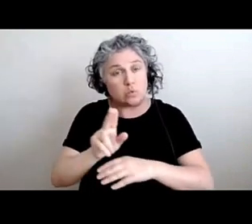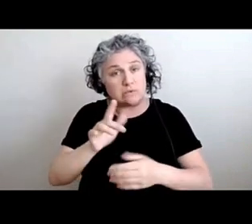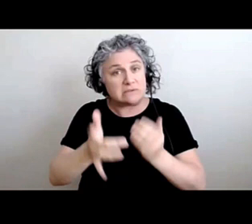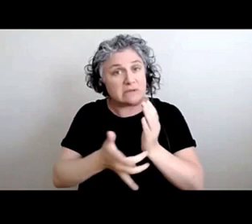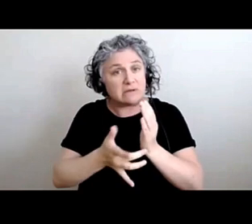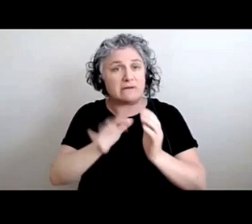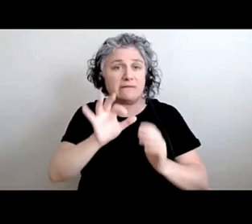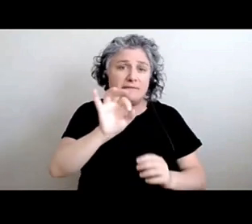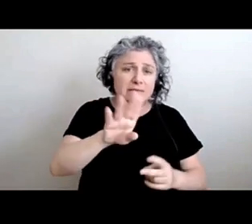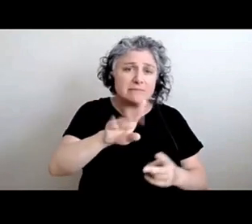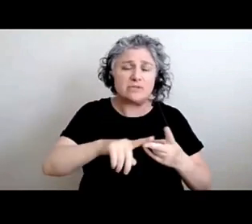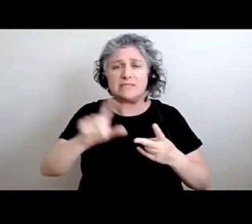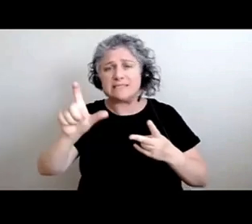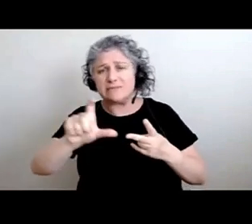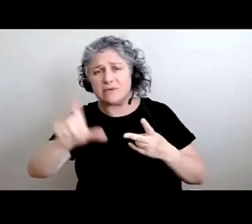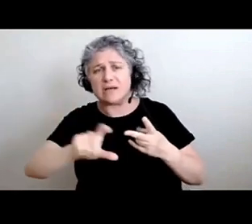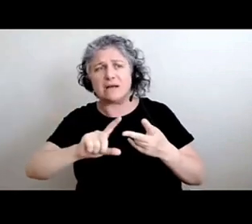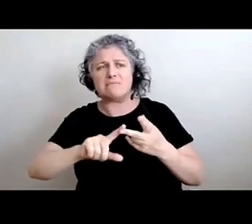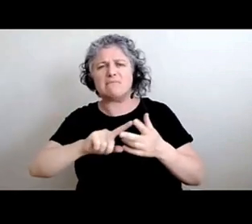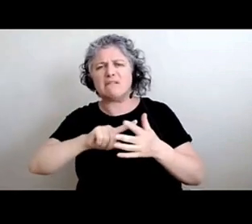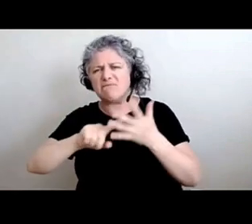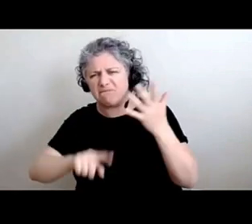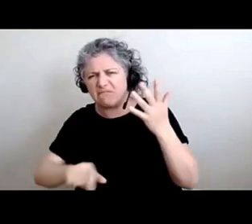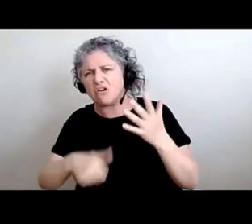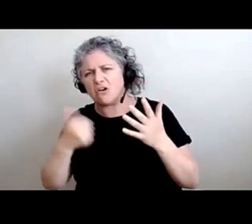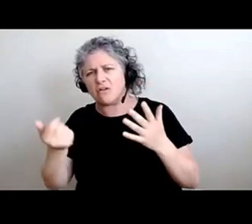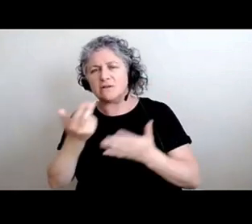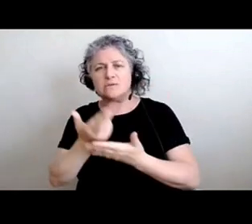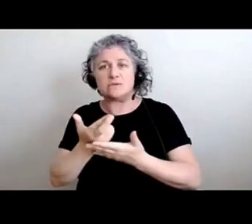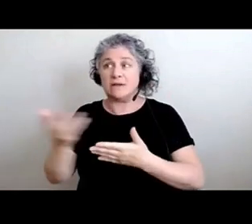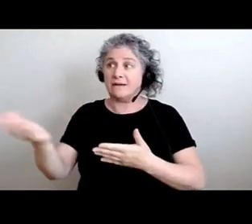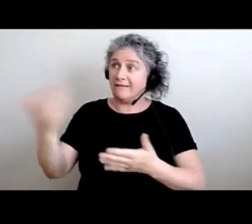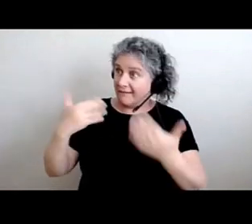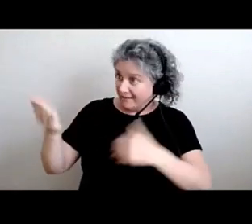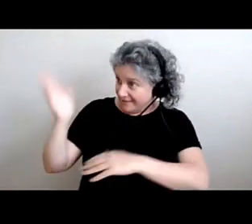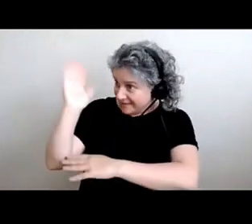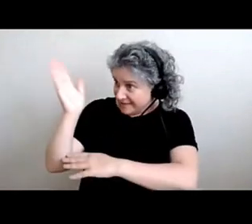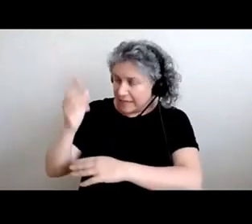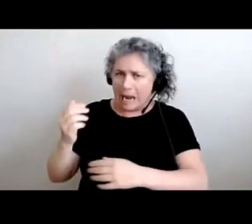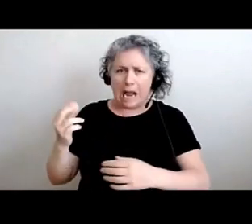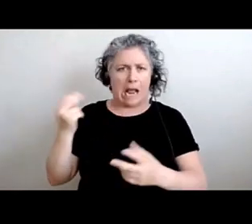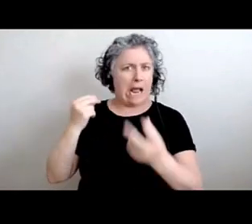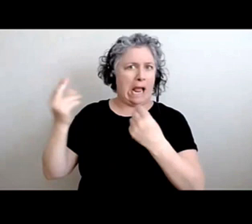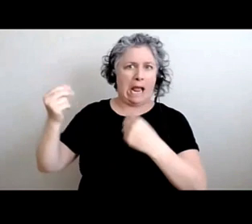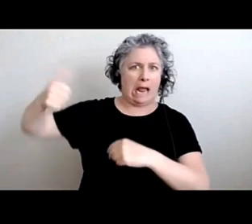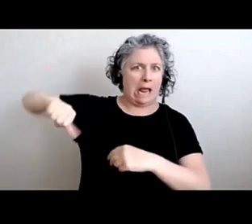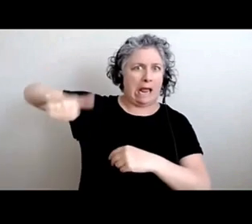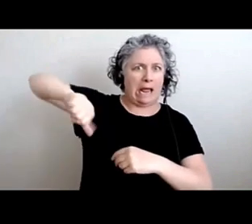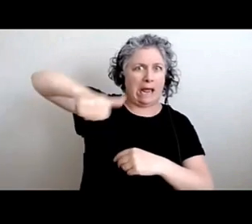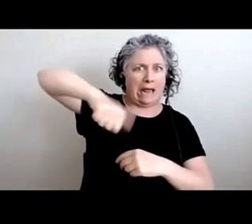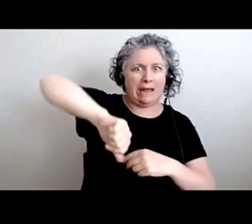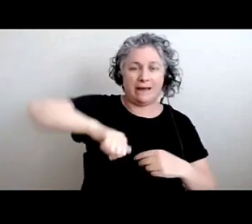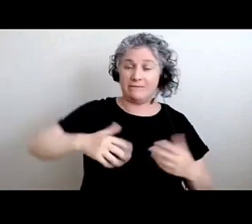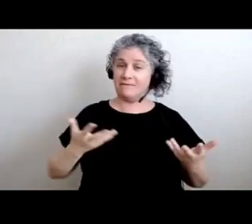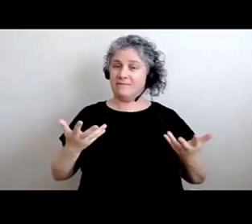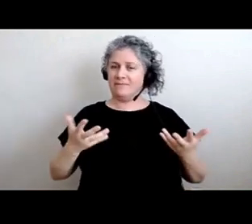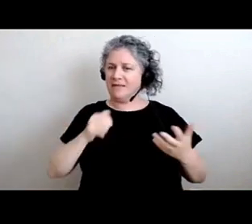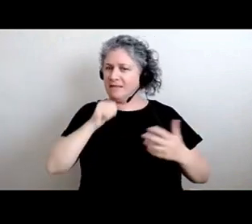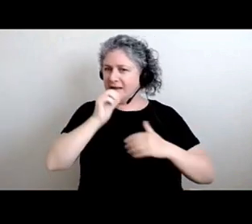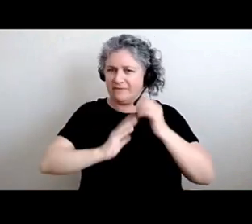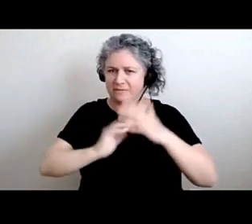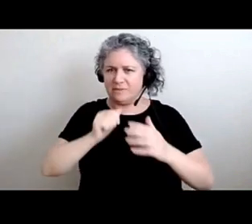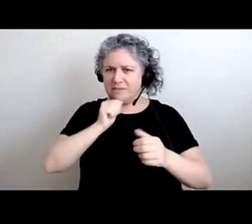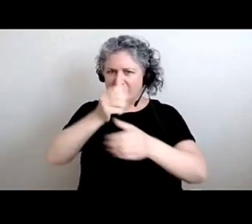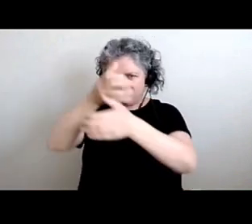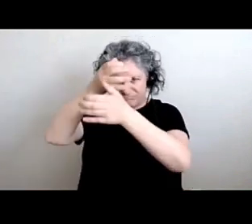other tools. But when it comes to being invited and talking about it, we were actually hitting a bit of a wall with everybody saying, well, I'm not there